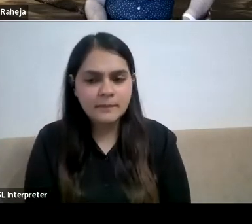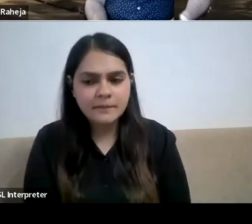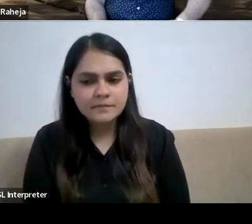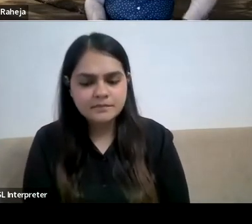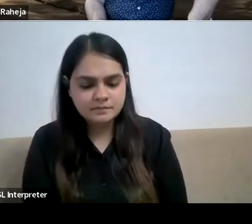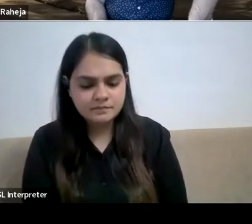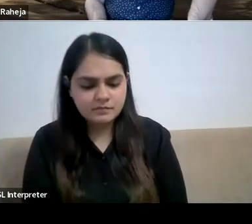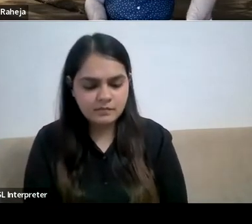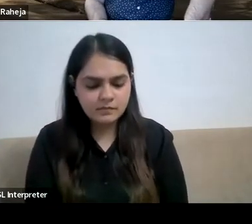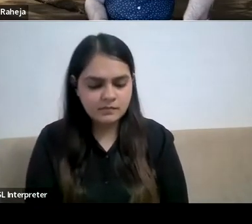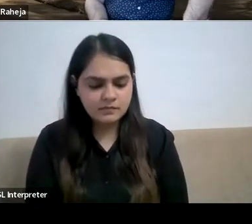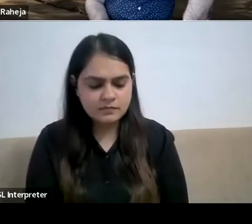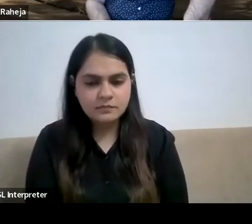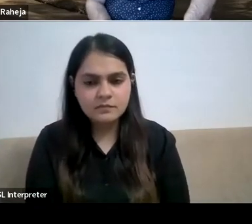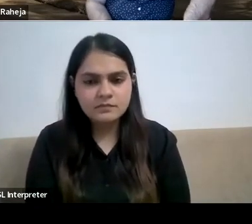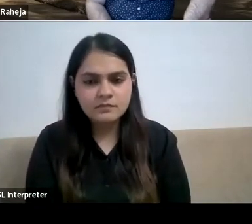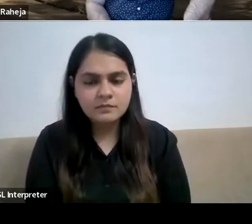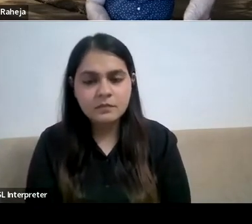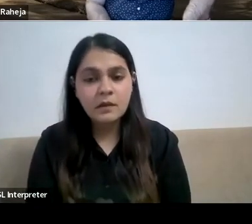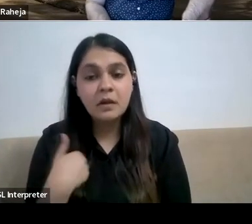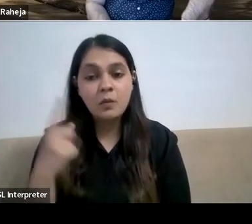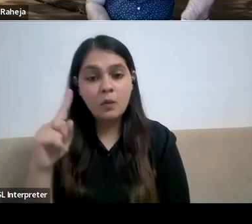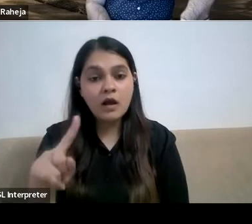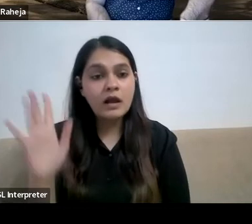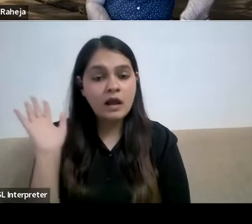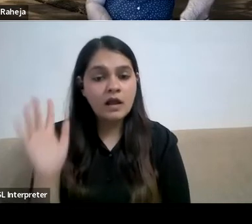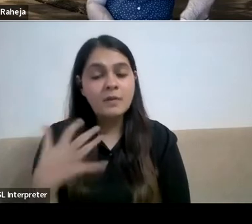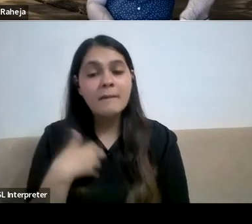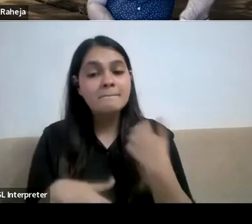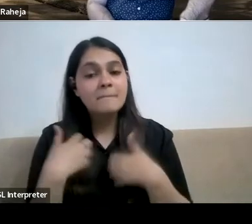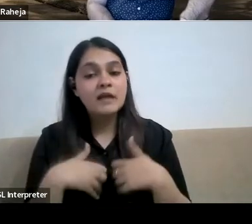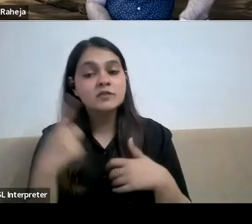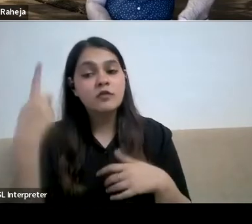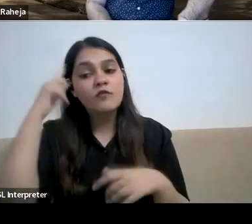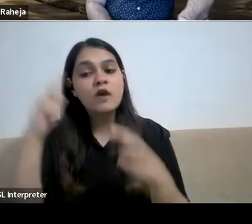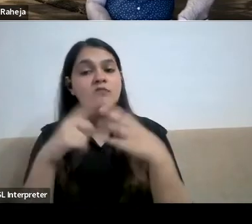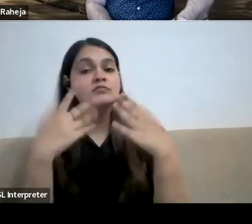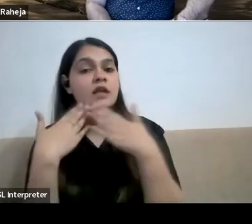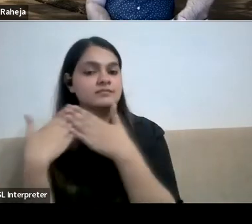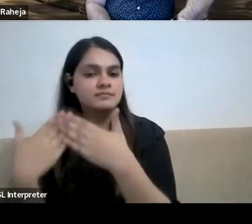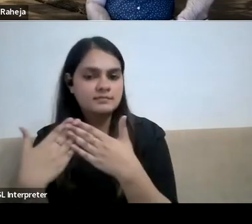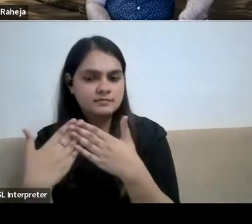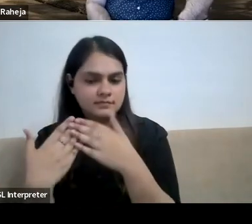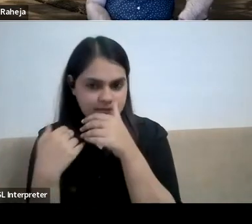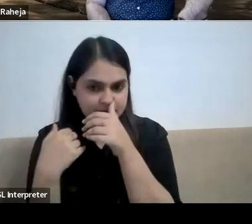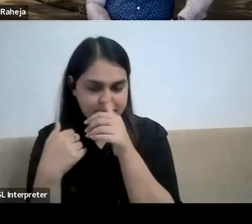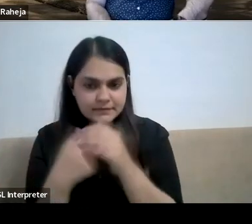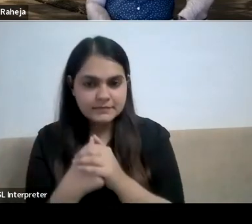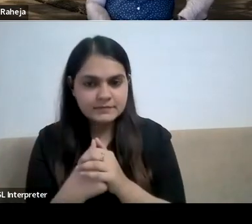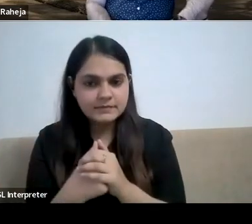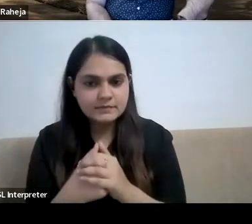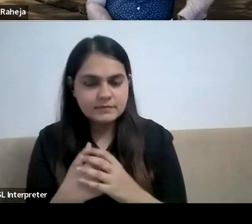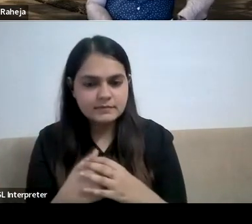one thing that I've also taken on is I'm extremely passionate about education. In fact, you were speaking about